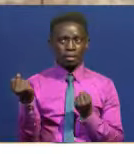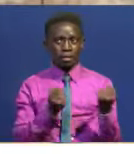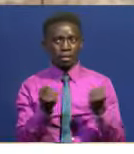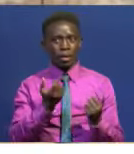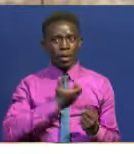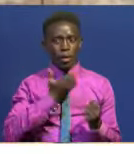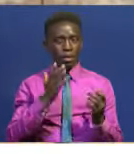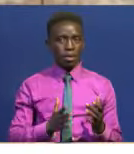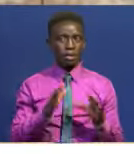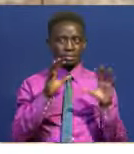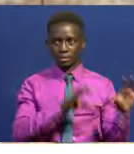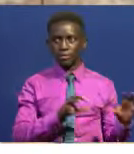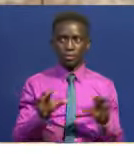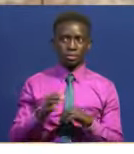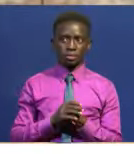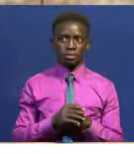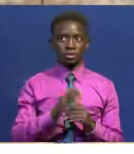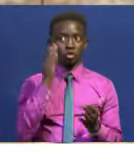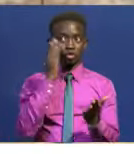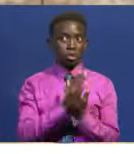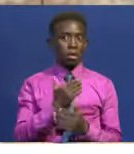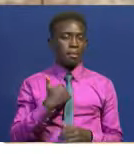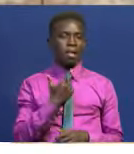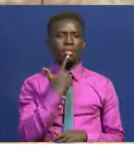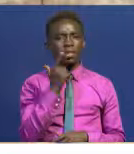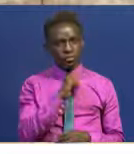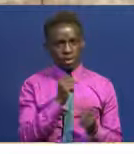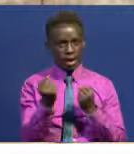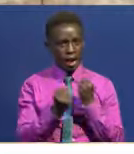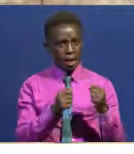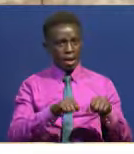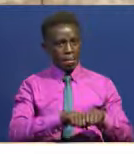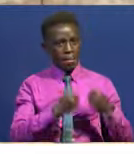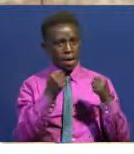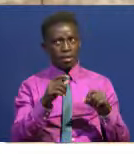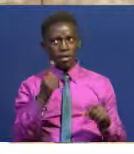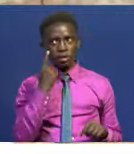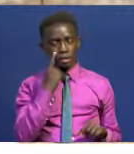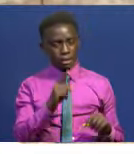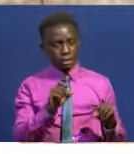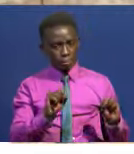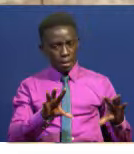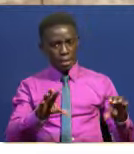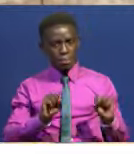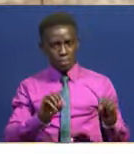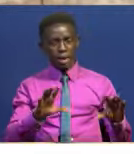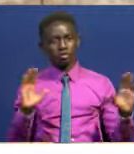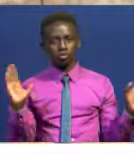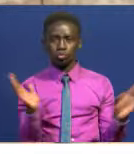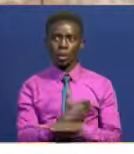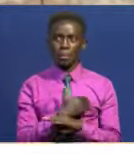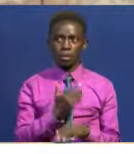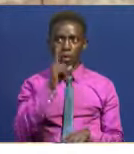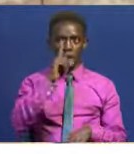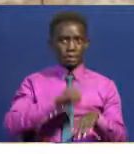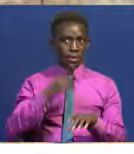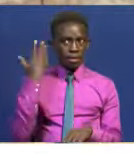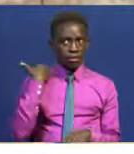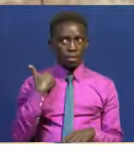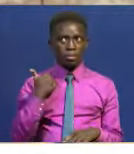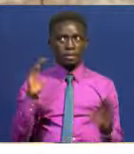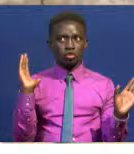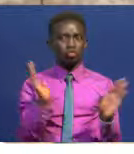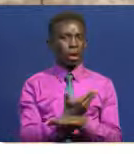Nimekuwa victim wa gari kuharibiwa tu hivyo ambao unaona mata. Hata kuna wakati moja tu wakati ambaye iliibiwa nilikuwa tu kwa